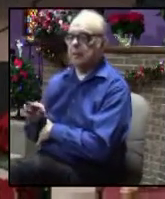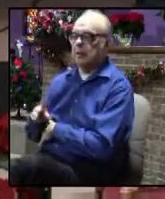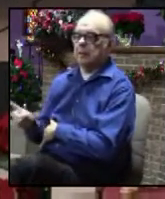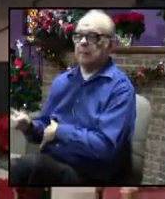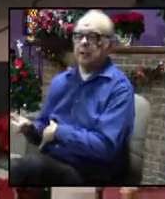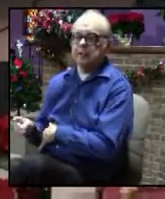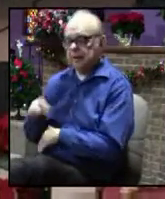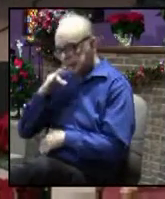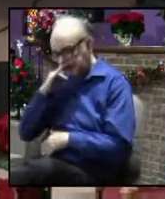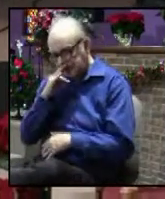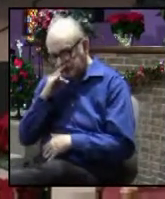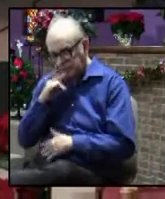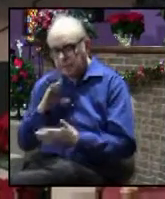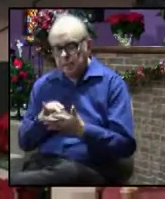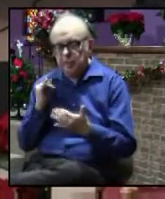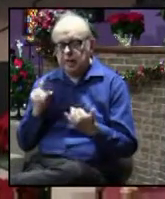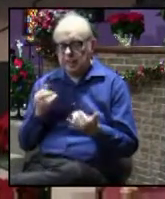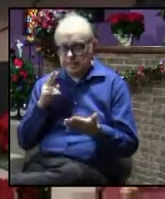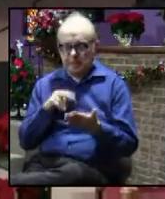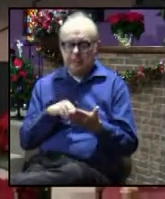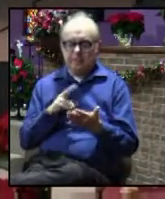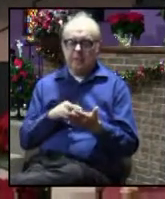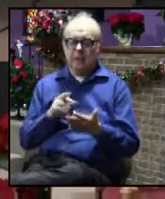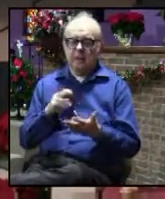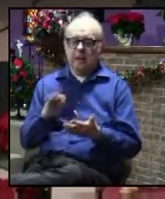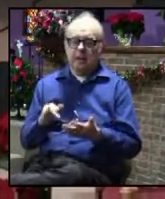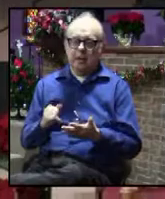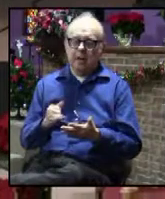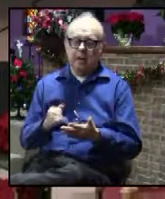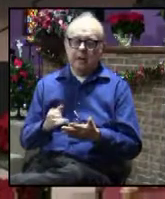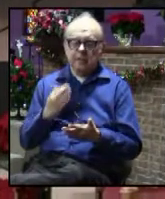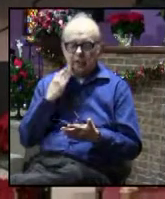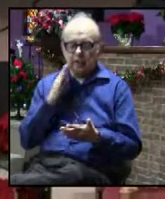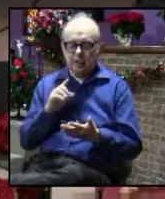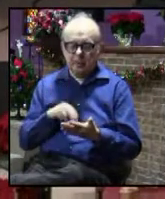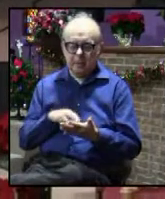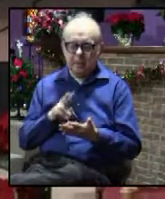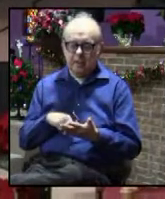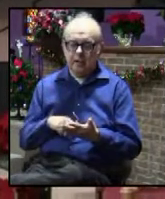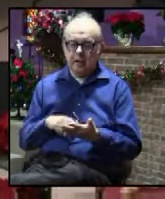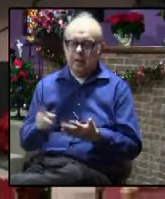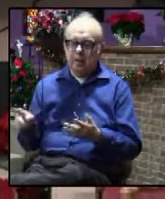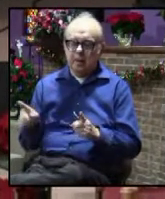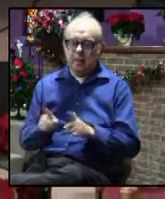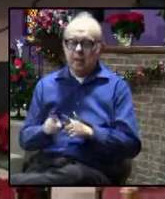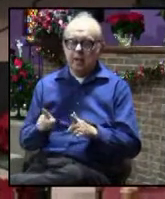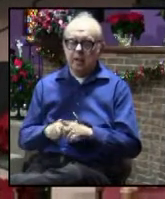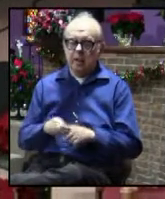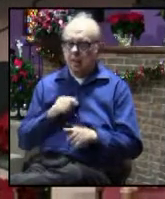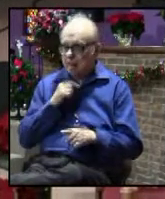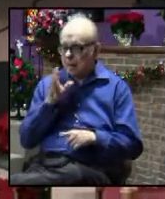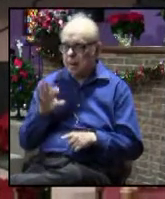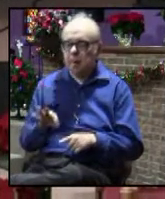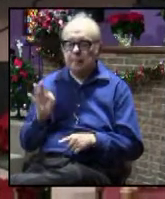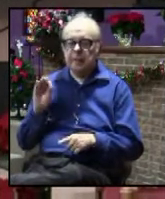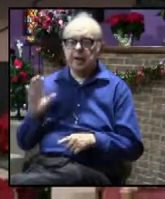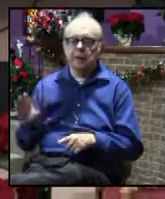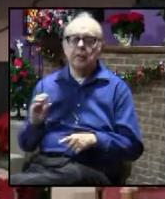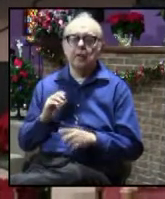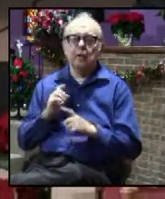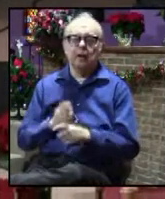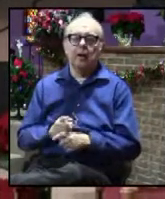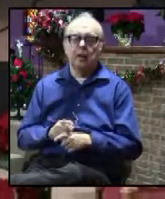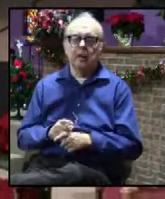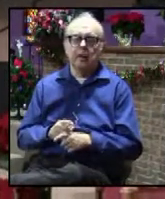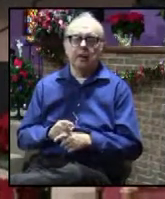how to read. And so RJ and Eli know how to read, and they agreed that they would not pick out their own presents this